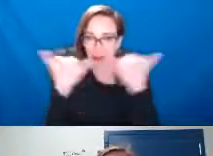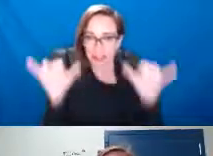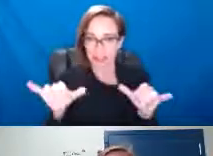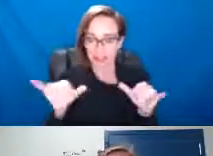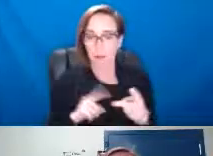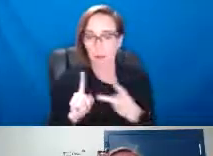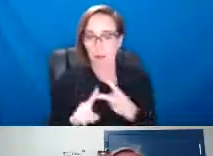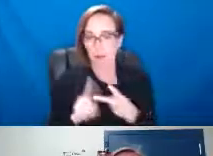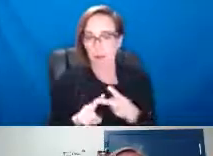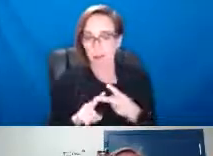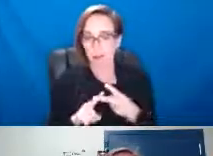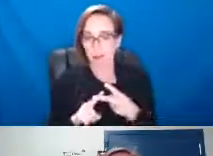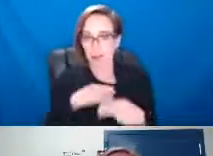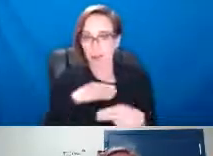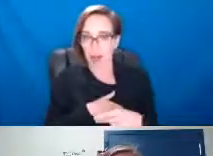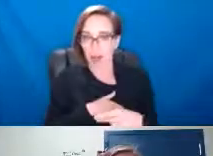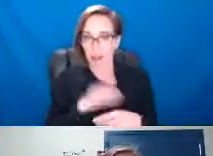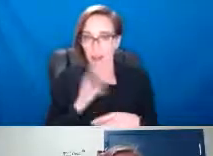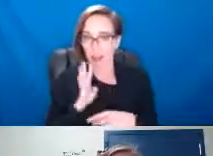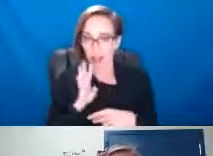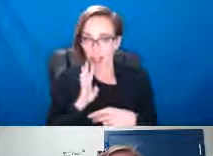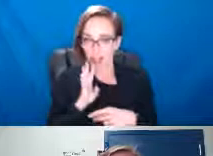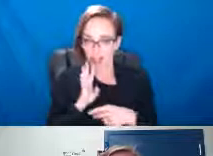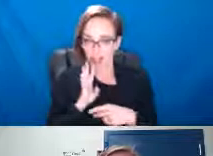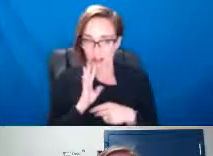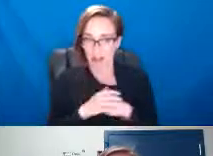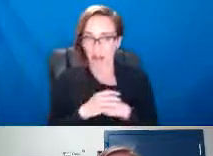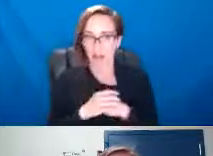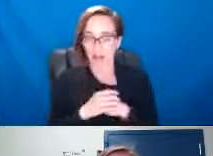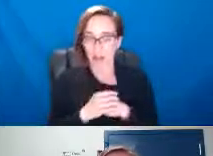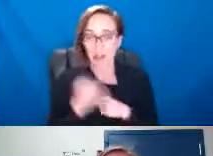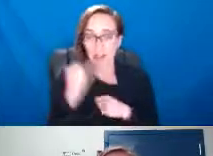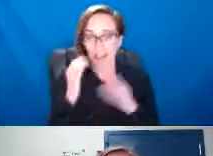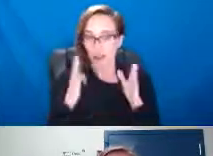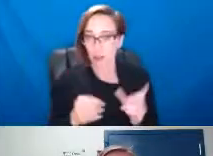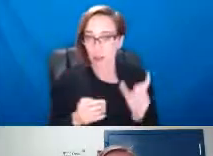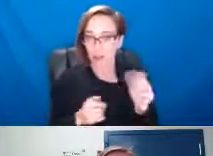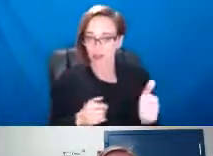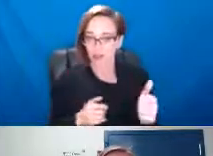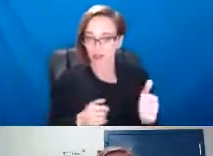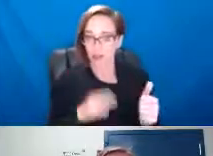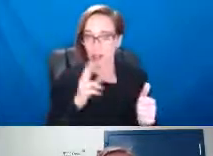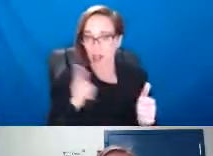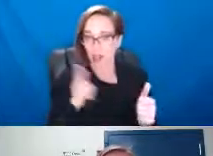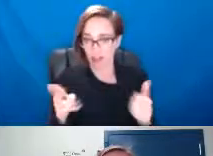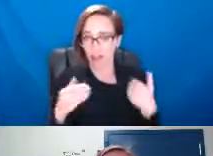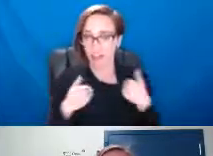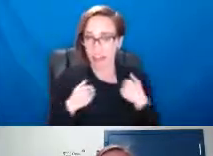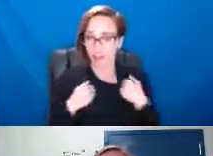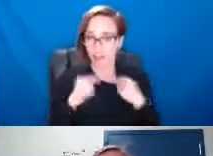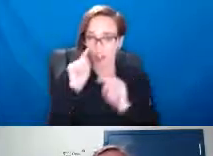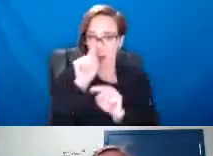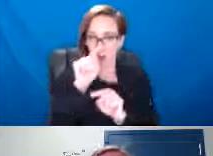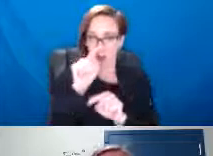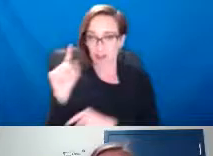system. And if the individual is hard of hearing, having these tools to use with them,